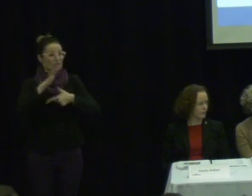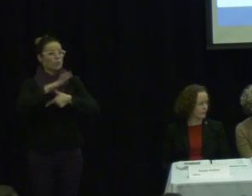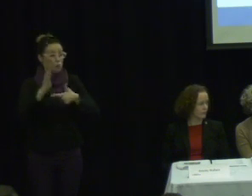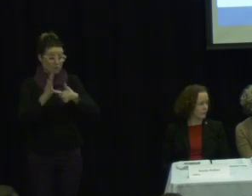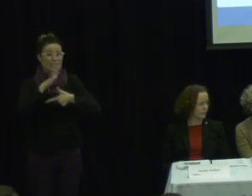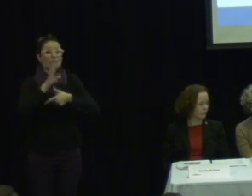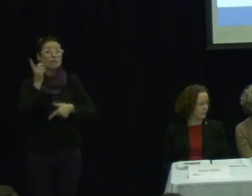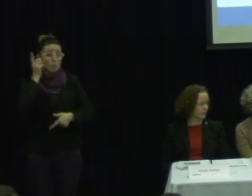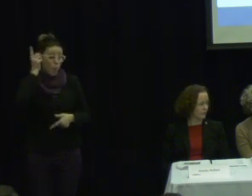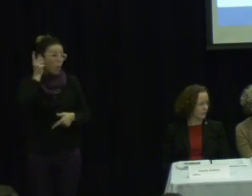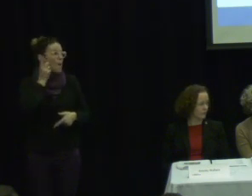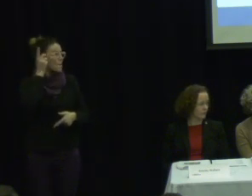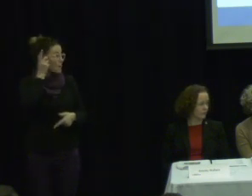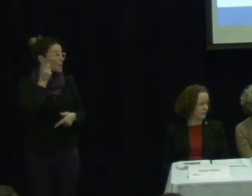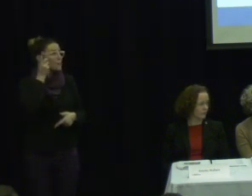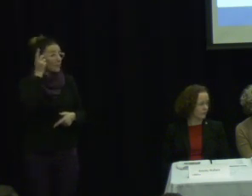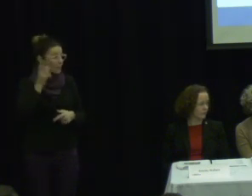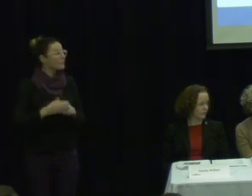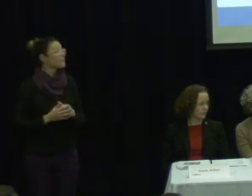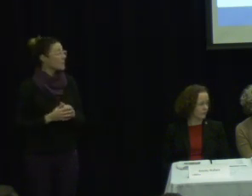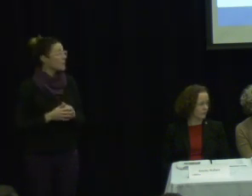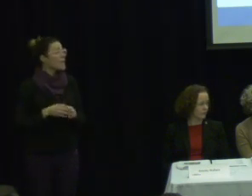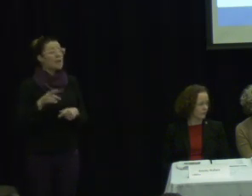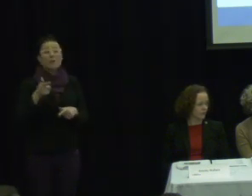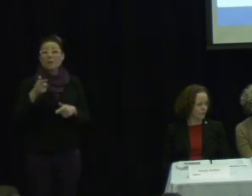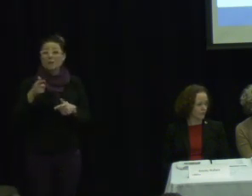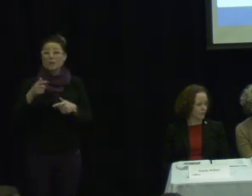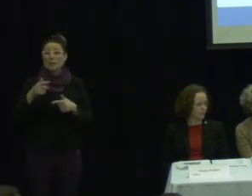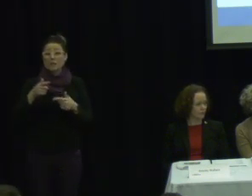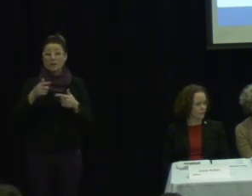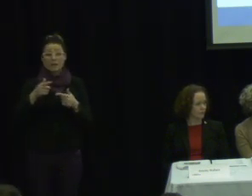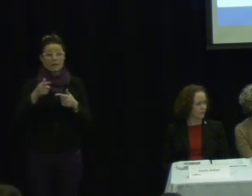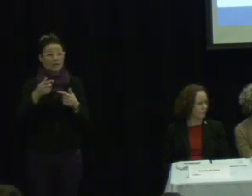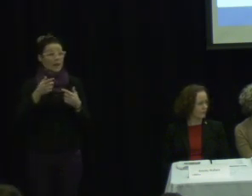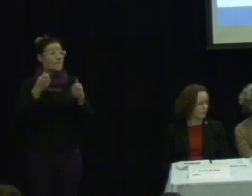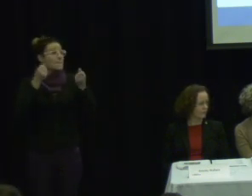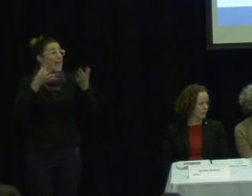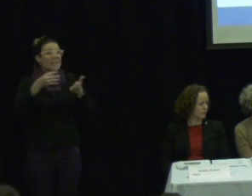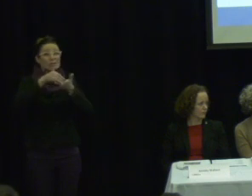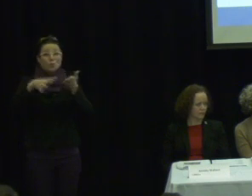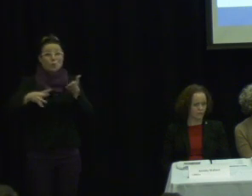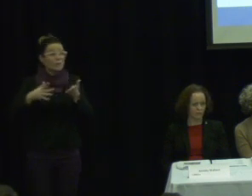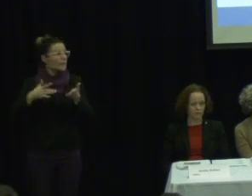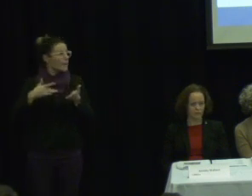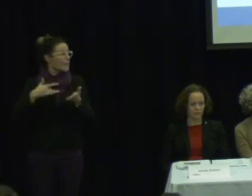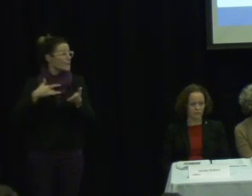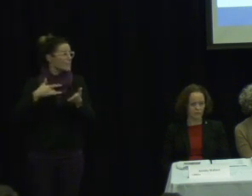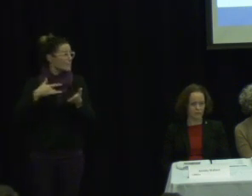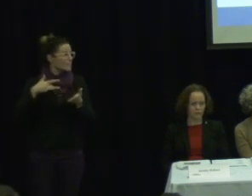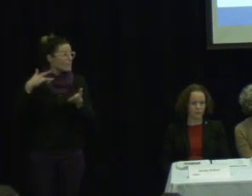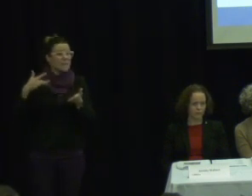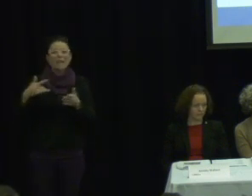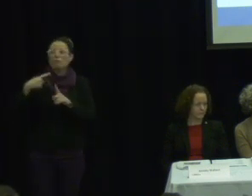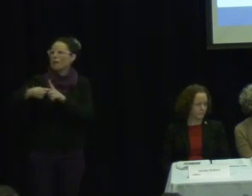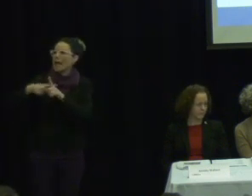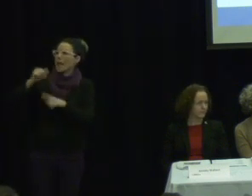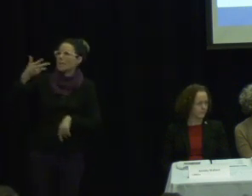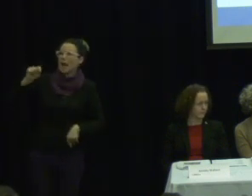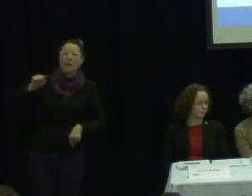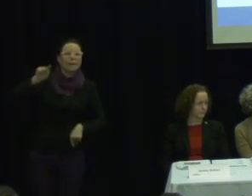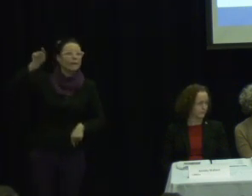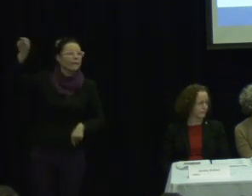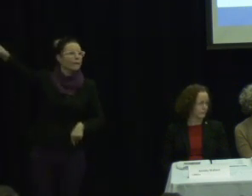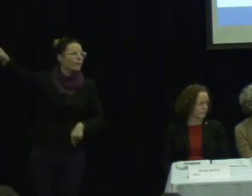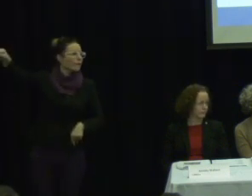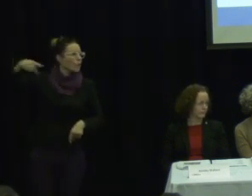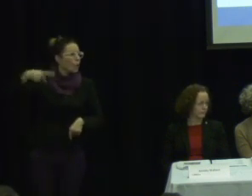a mile of where you're sitting, maybe 2 miles within you're sitting, we have hundreds of students, many of them paying a really high rental market fee. This will